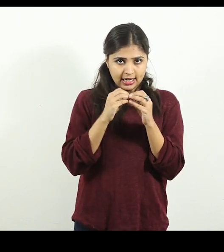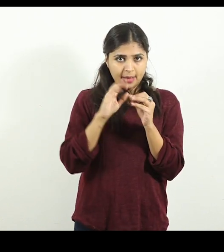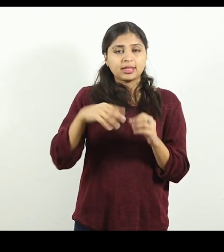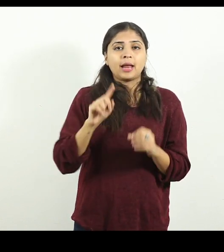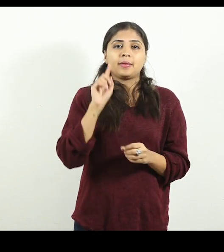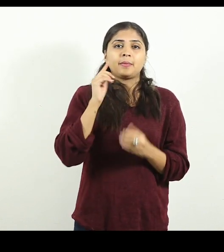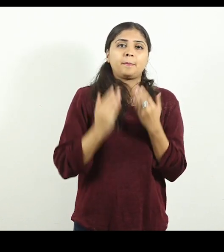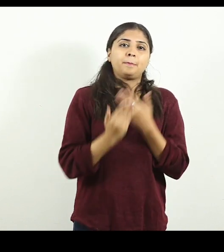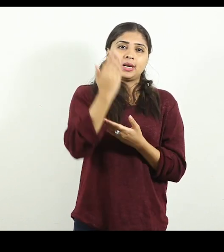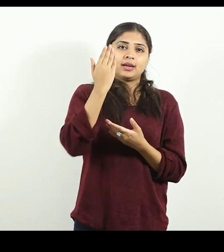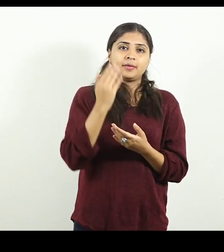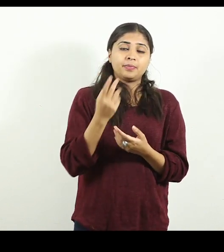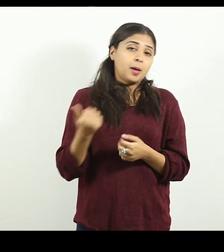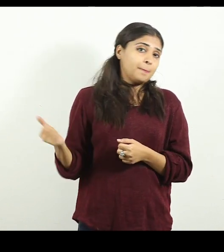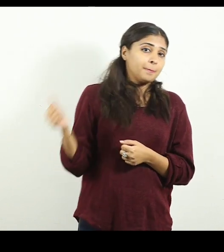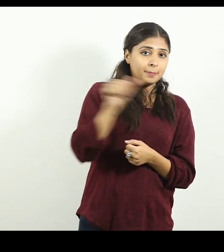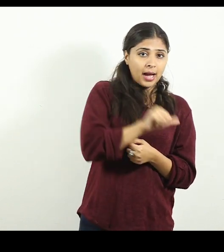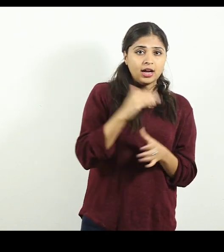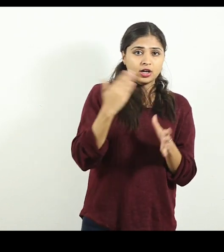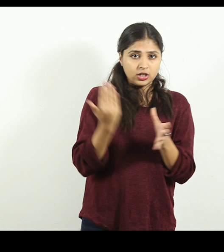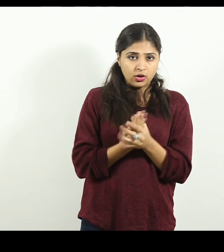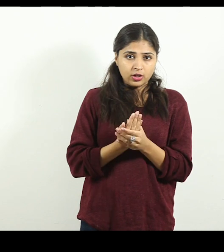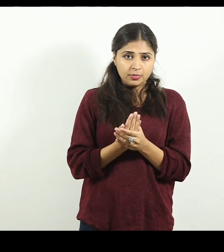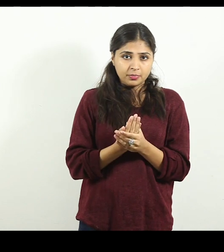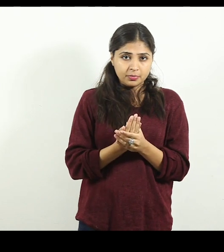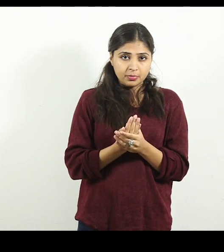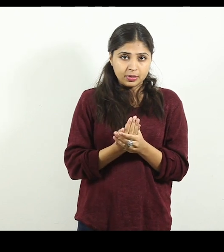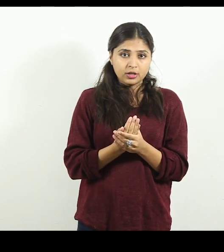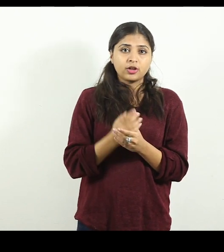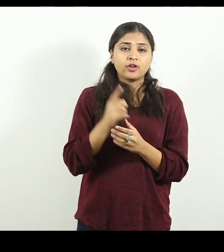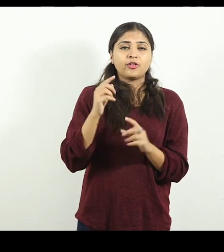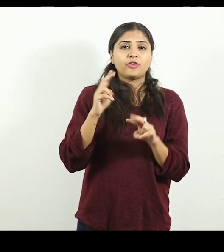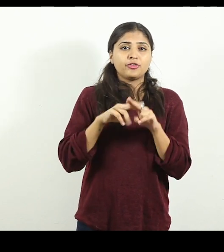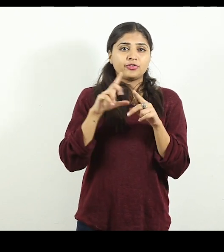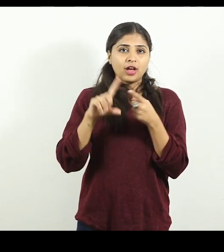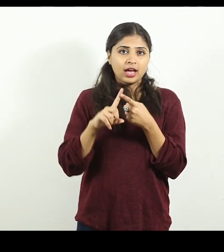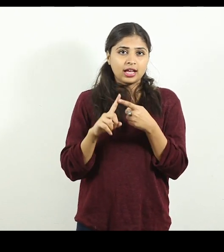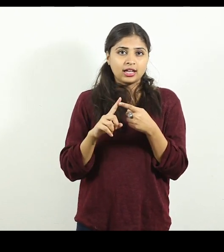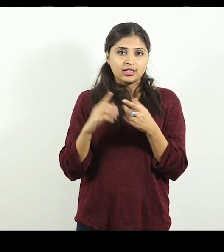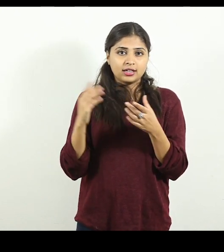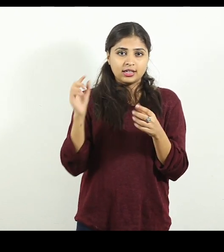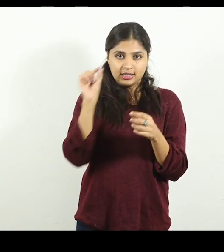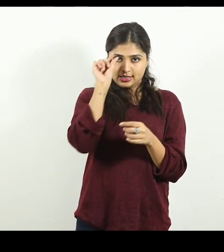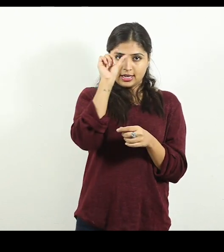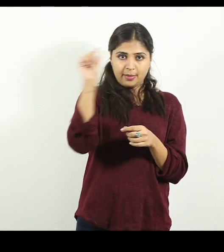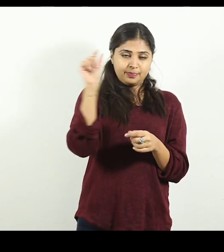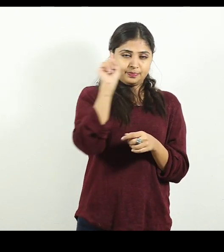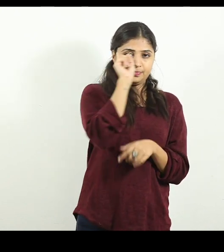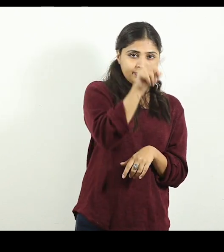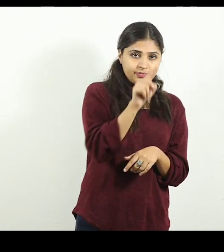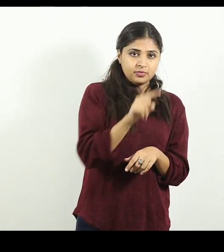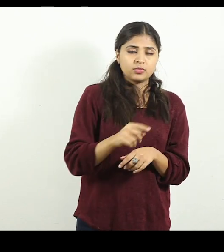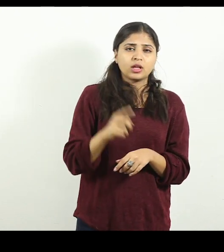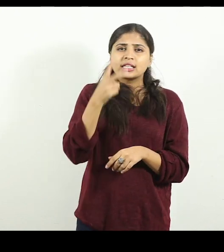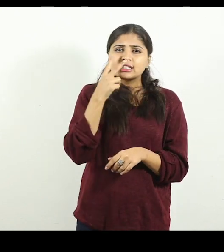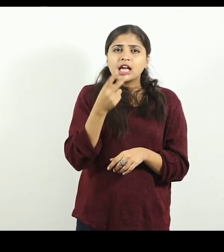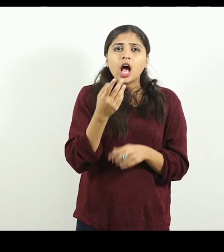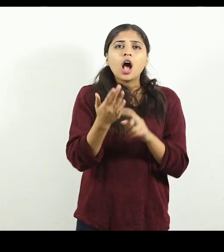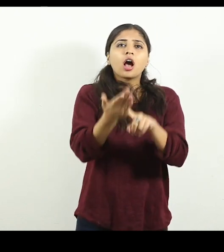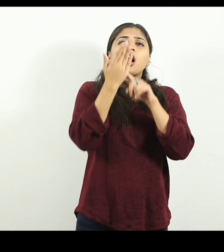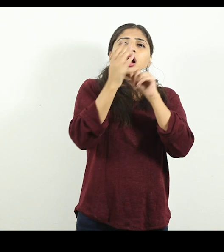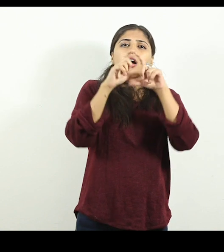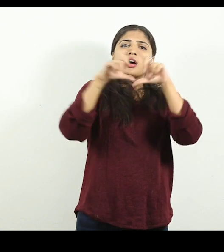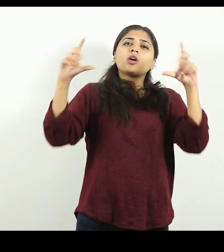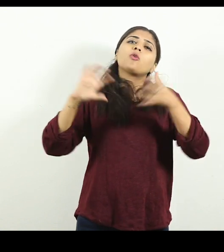to your document, click the File tab. A preview of your document automatically appears. To view each page, click the arrows below